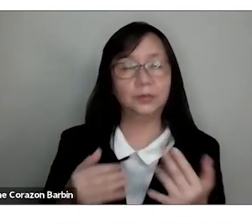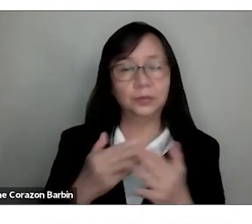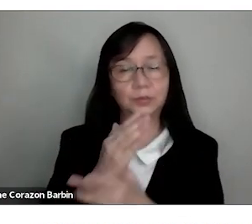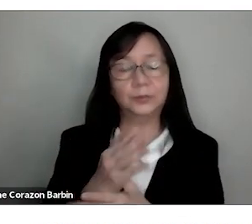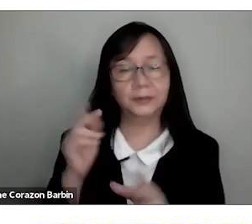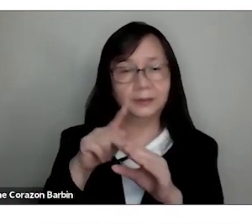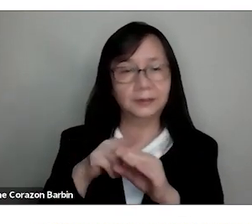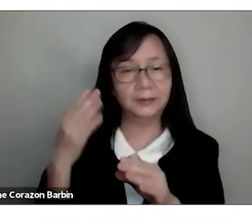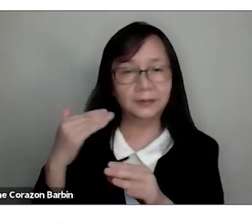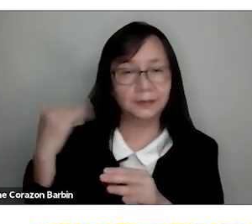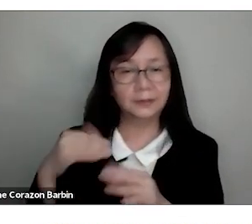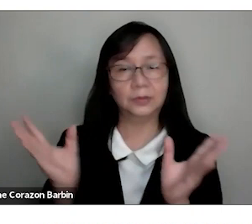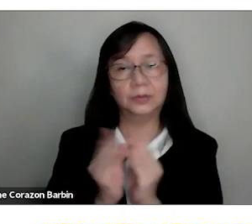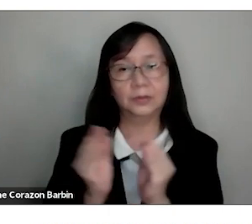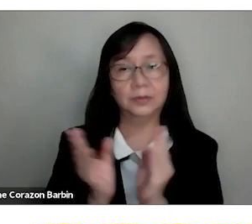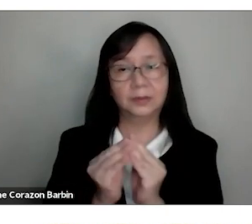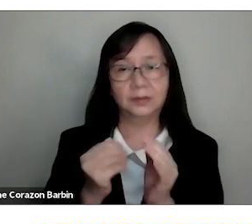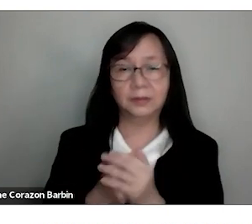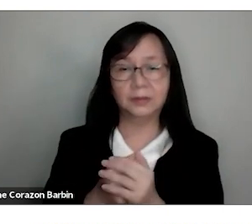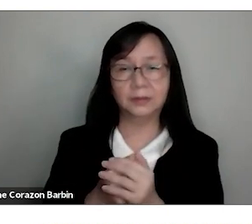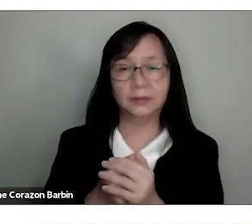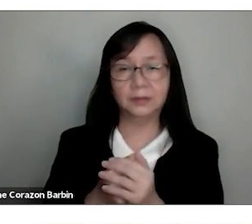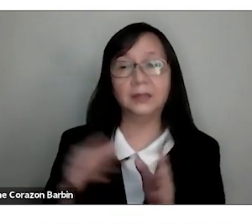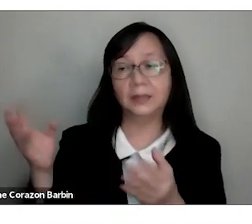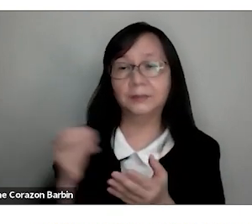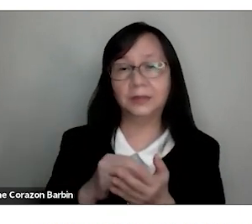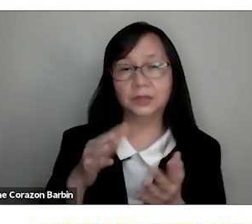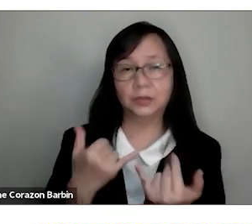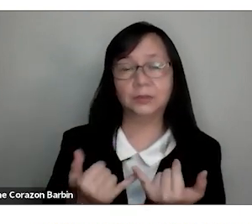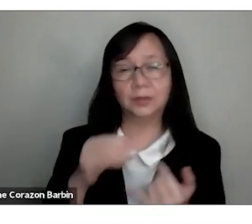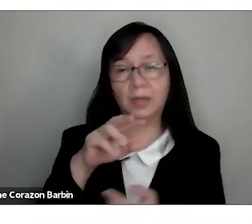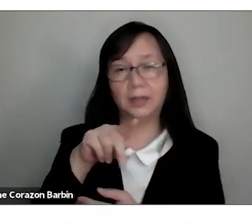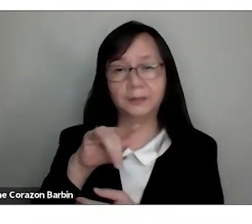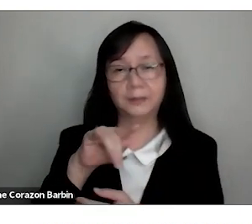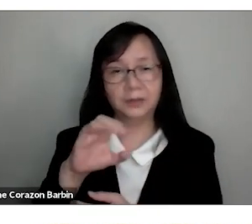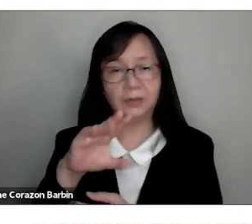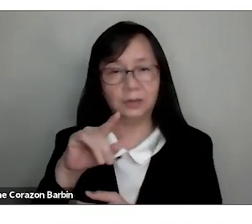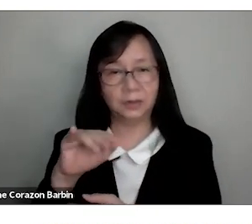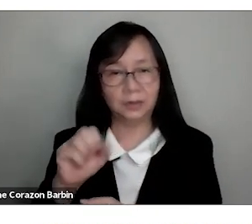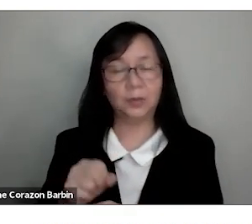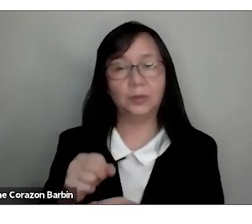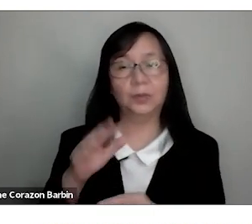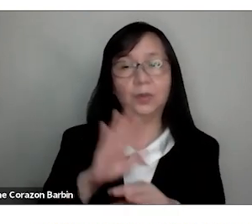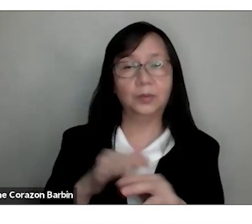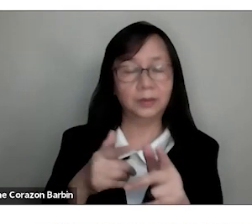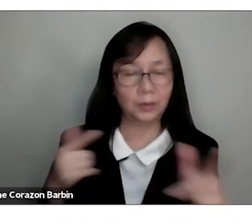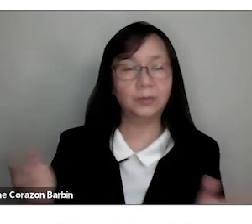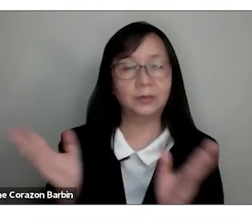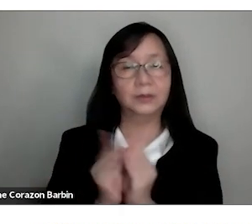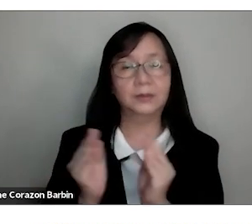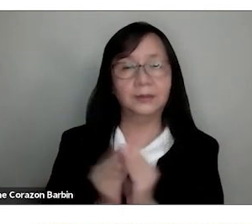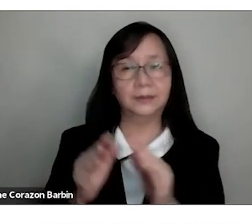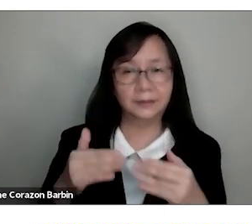previous children's consultation. The invitation to the RPA COA online consultation was also extended to